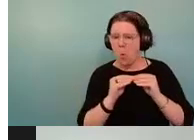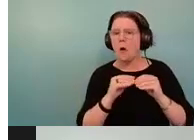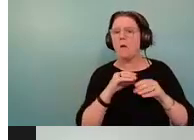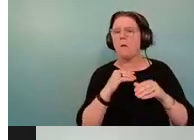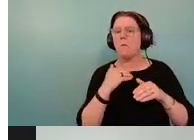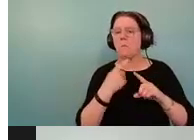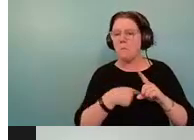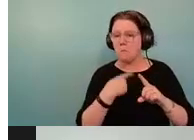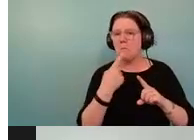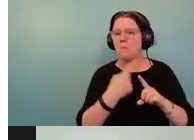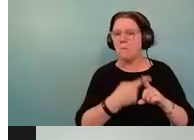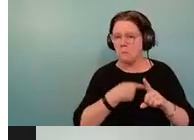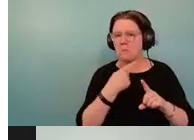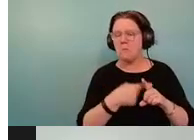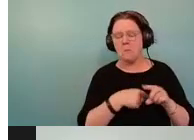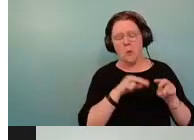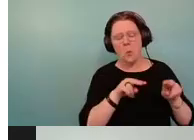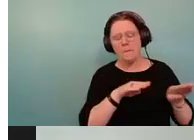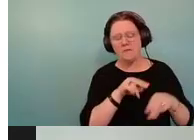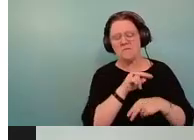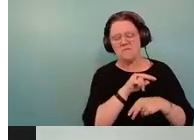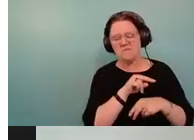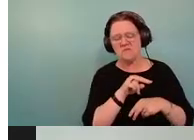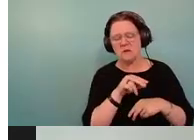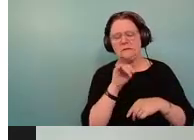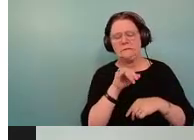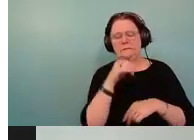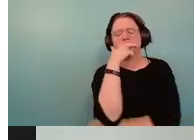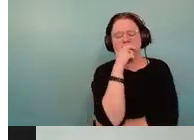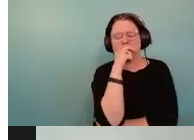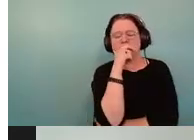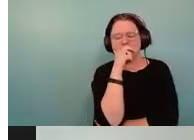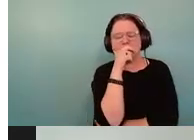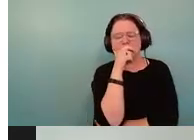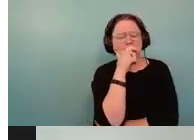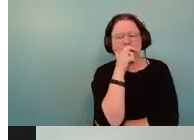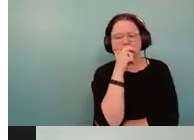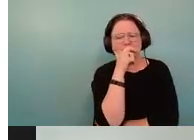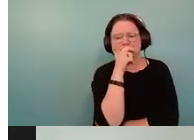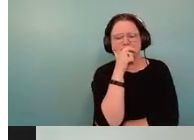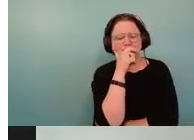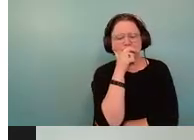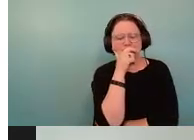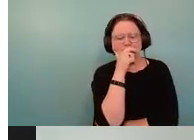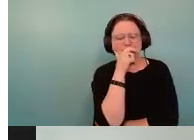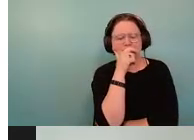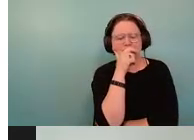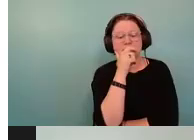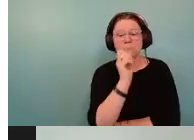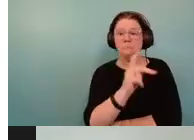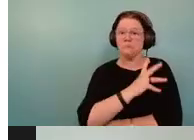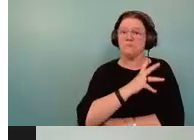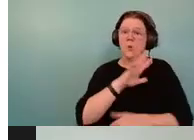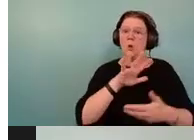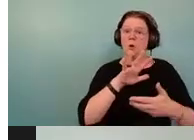and watched behaviors and what was going on, the more I realized that just because you have a social thing